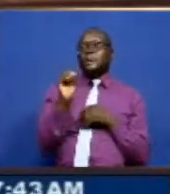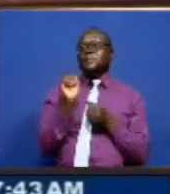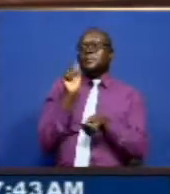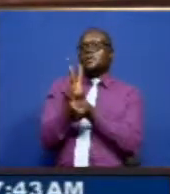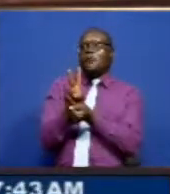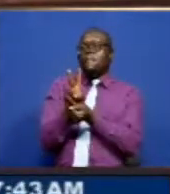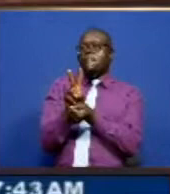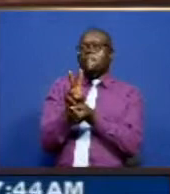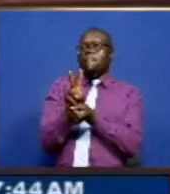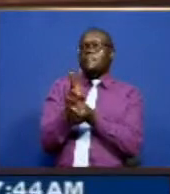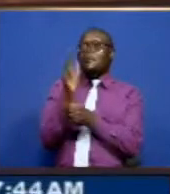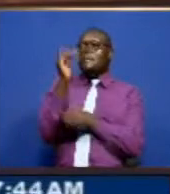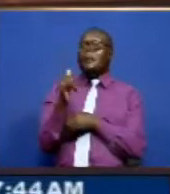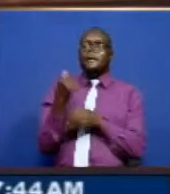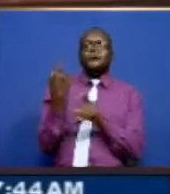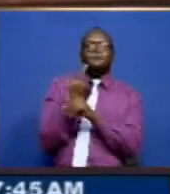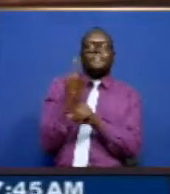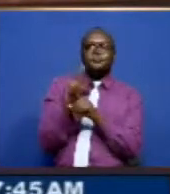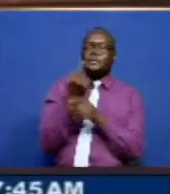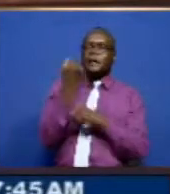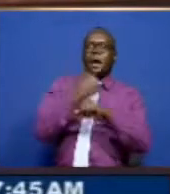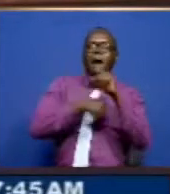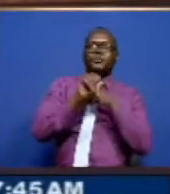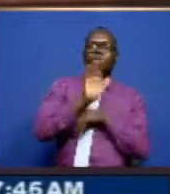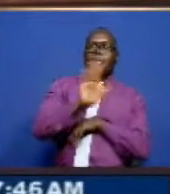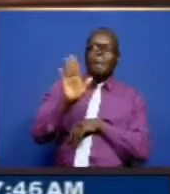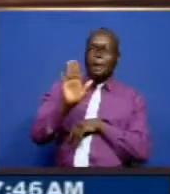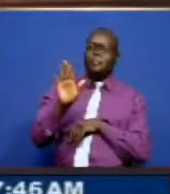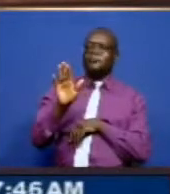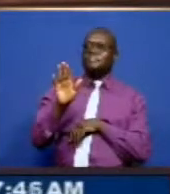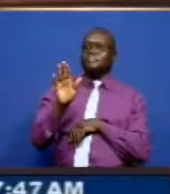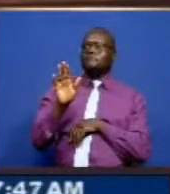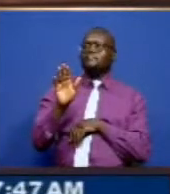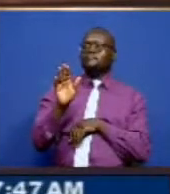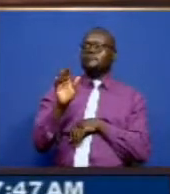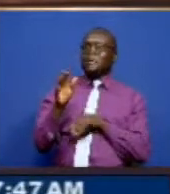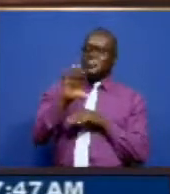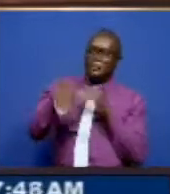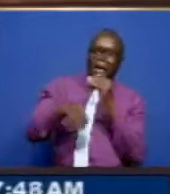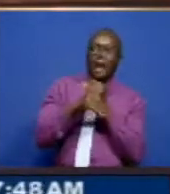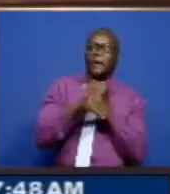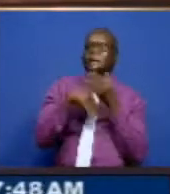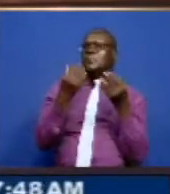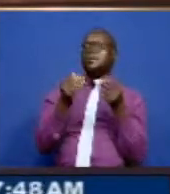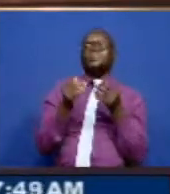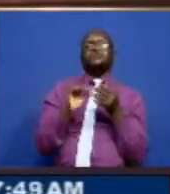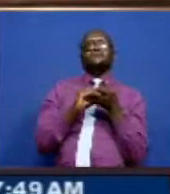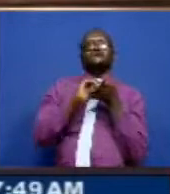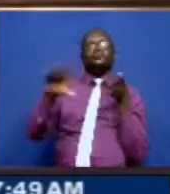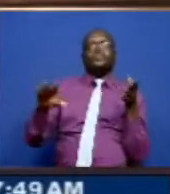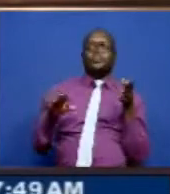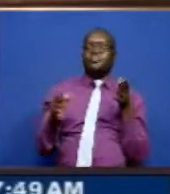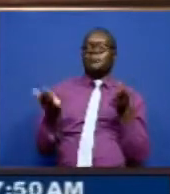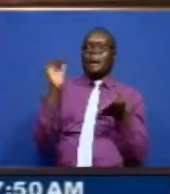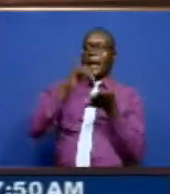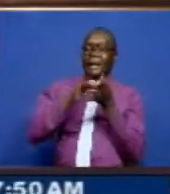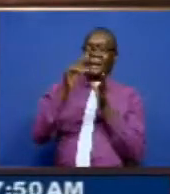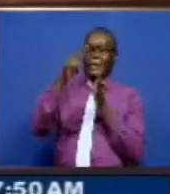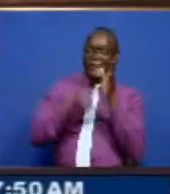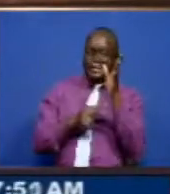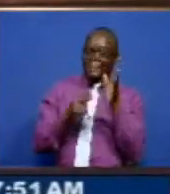2012 by the following actions and or omissions. Chair, again we are reading it